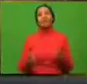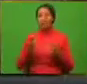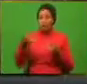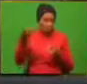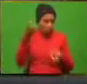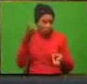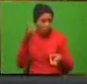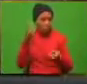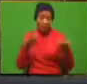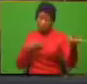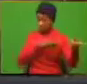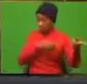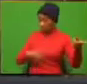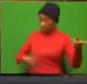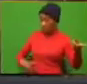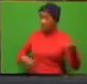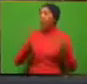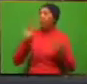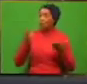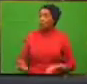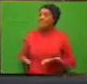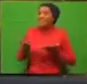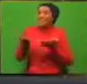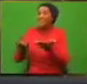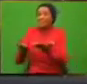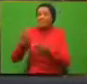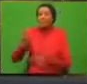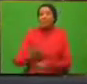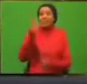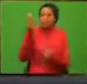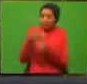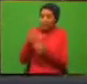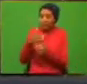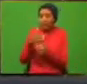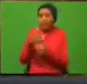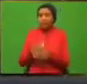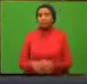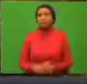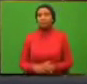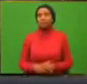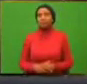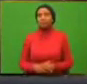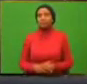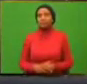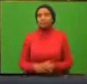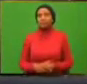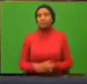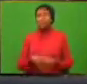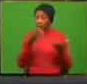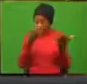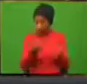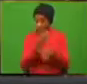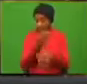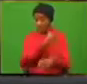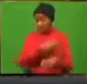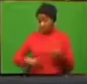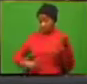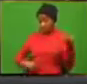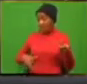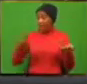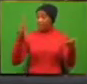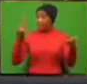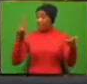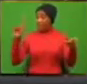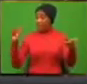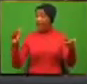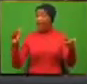call, Mr. President, to serve South Africa first. And, Mr. President, the DA's